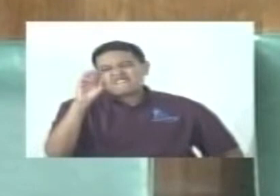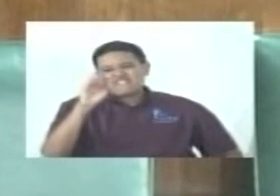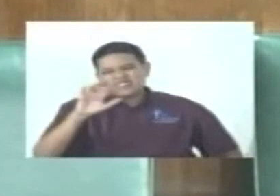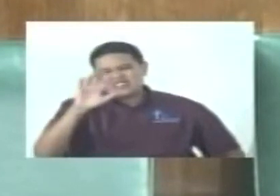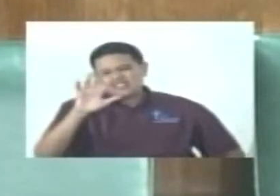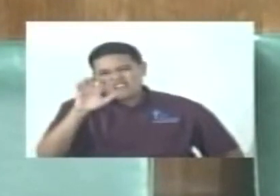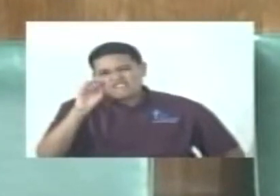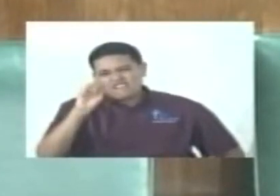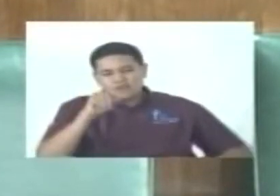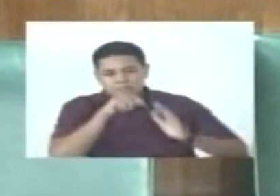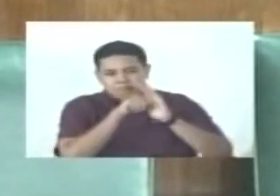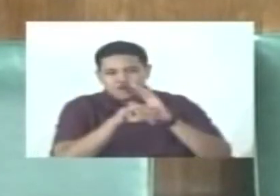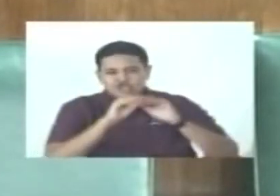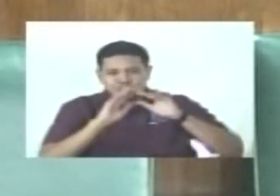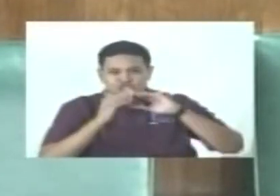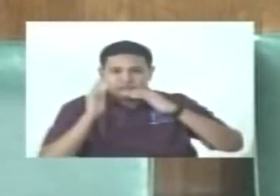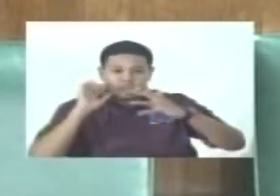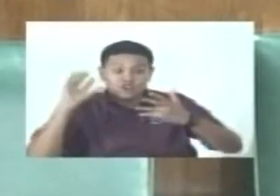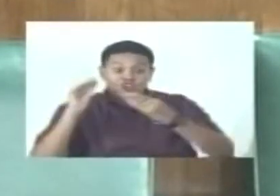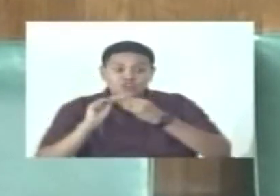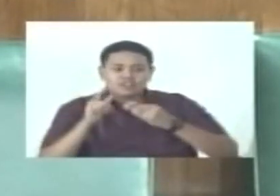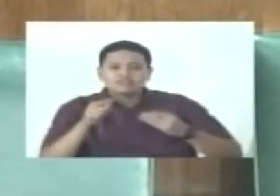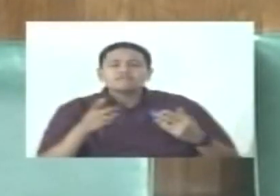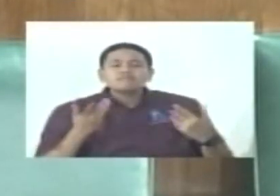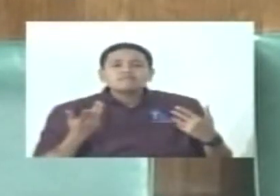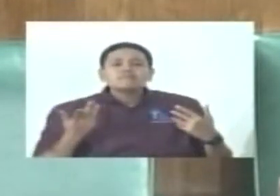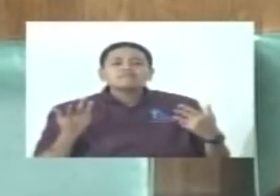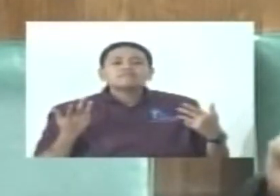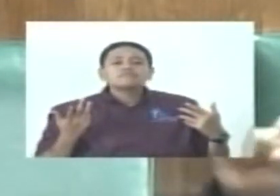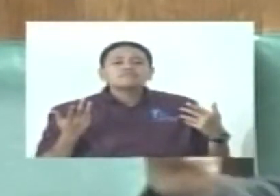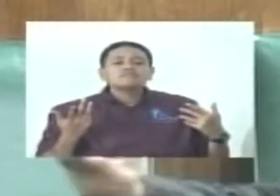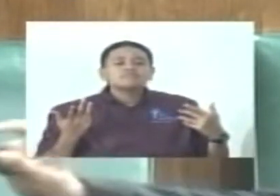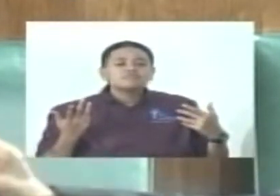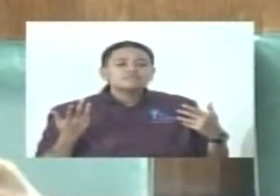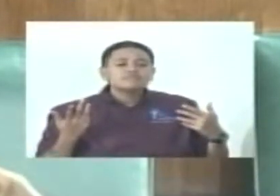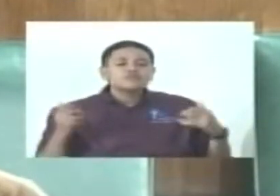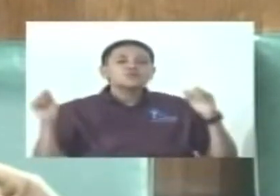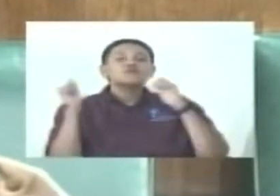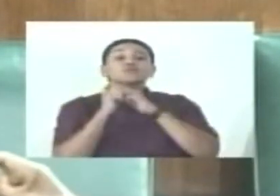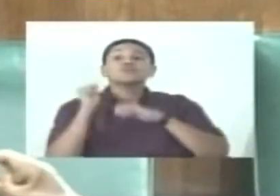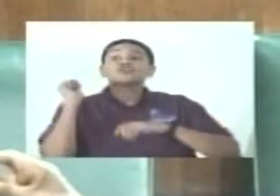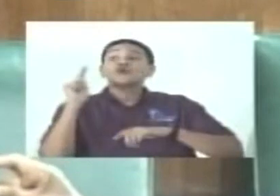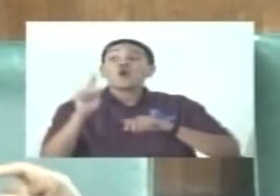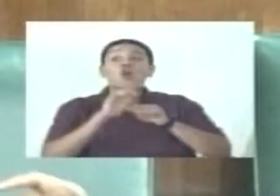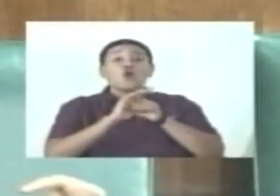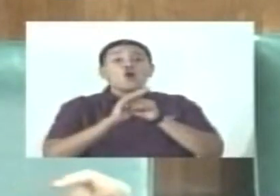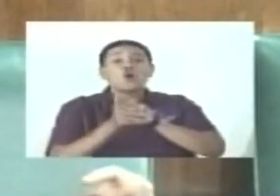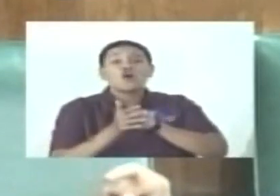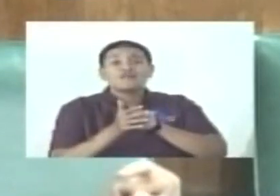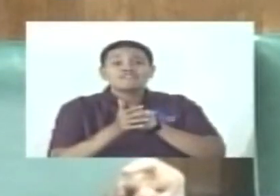550. This is with all the COVID curfews,